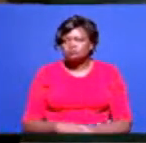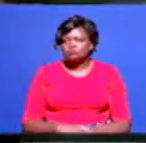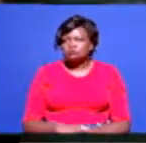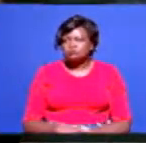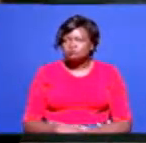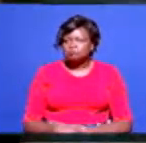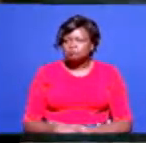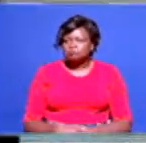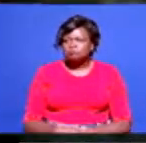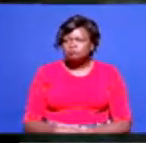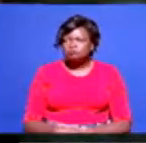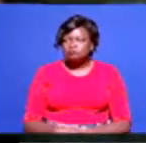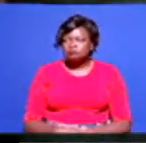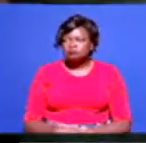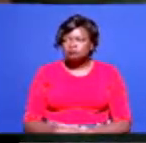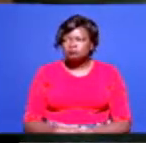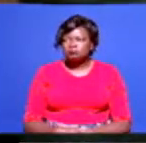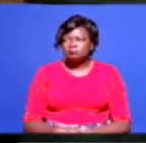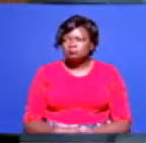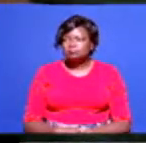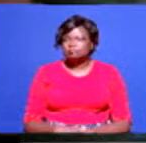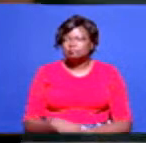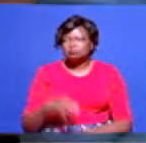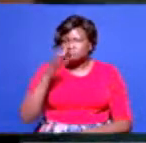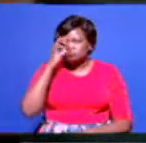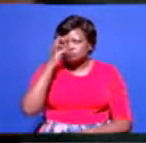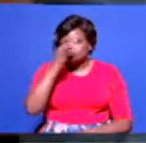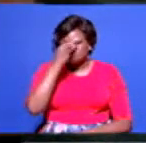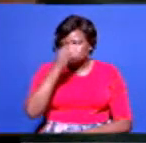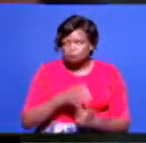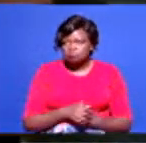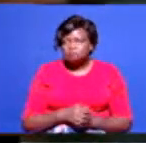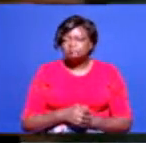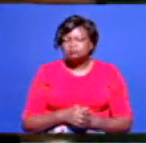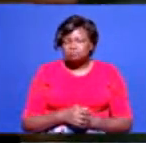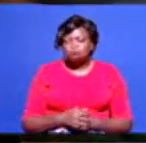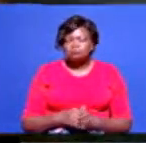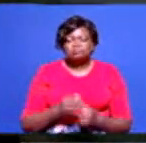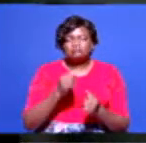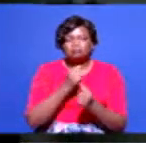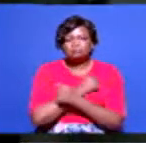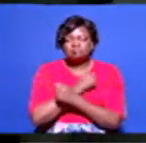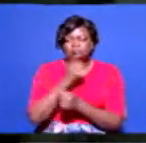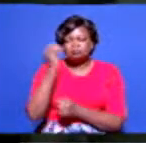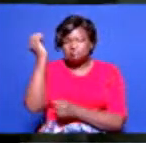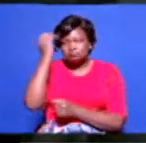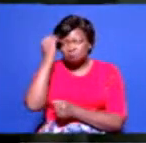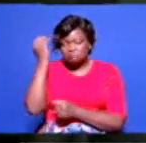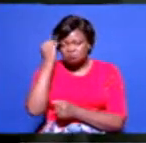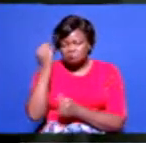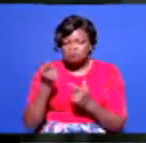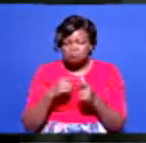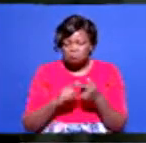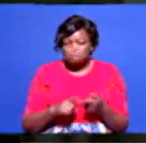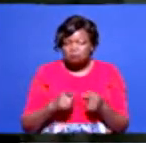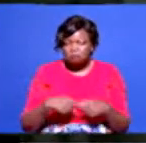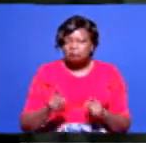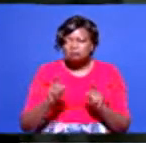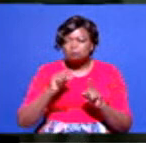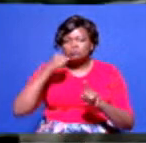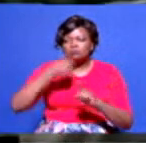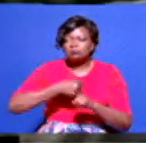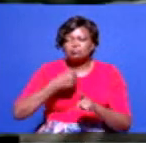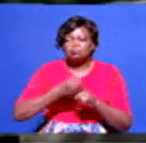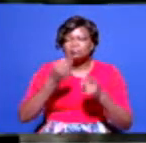The high premium Mwai Kibaki placed on education was exemplified by how he emphatically pushed for free